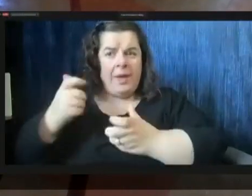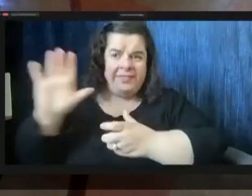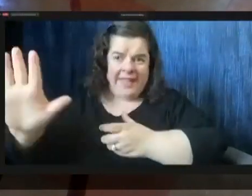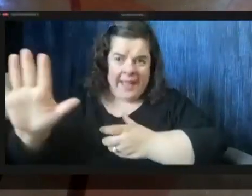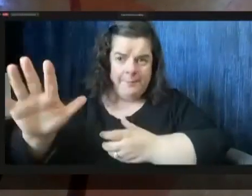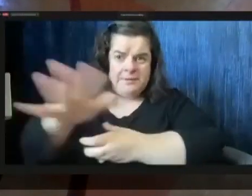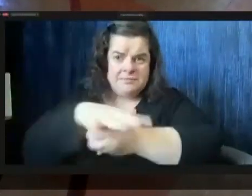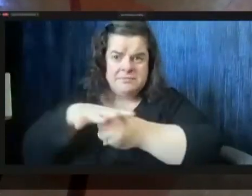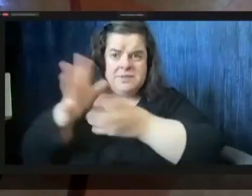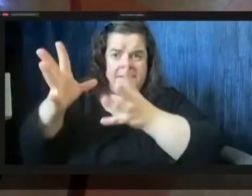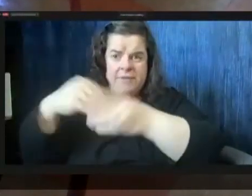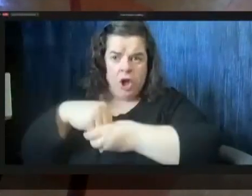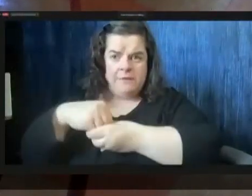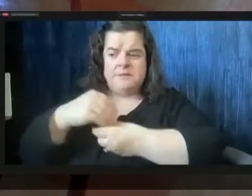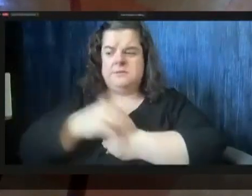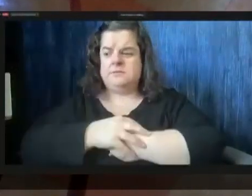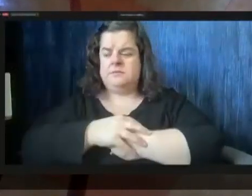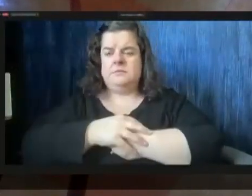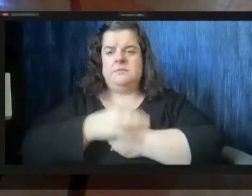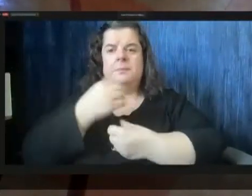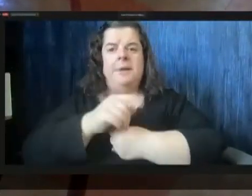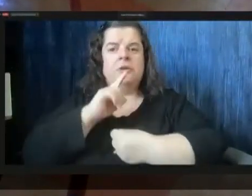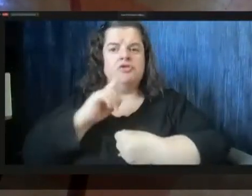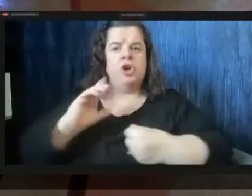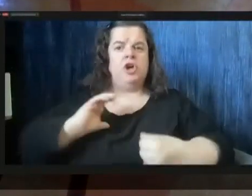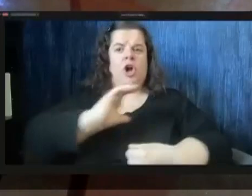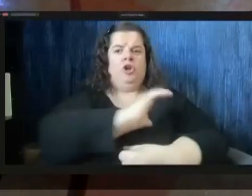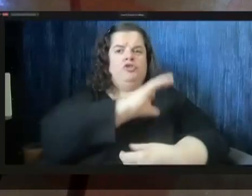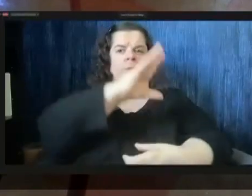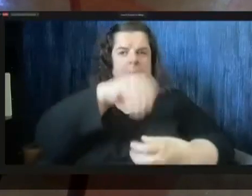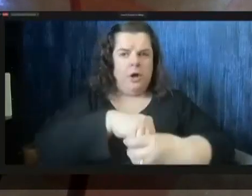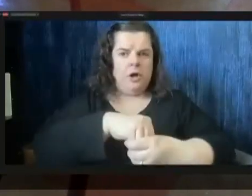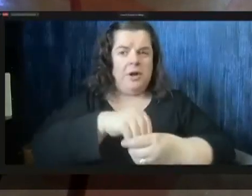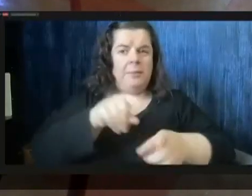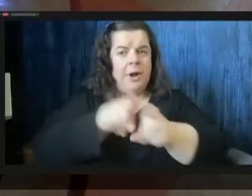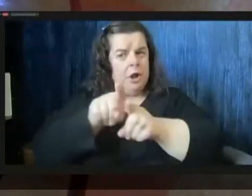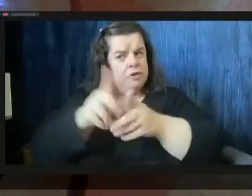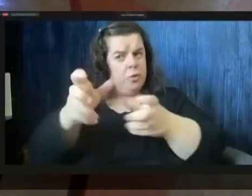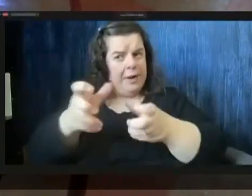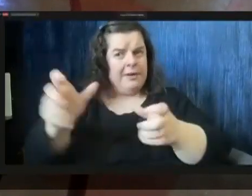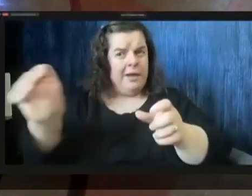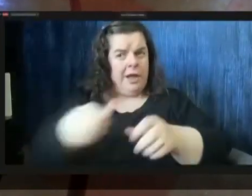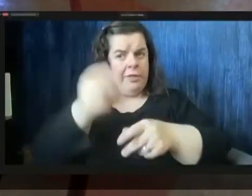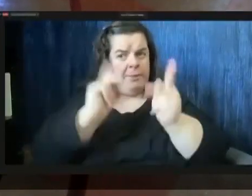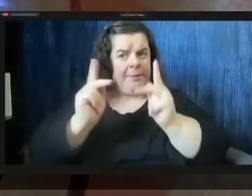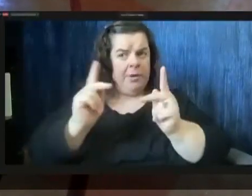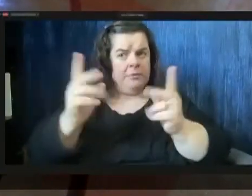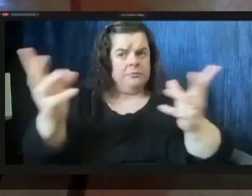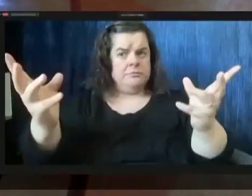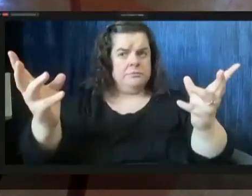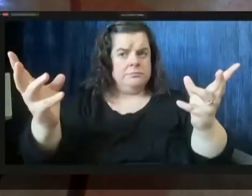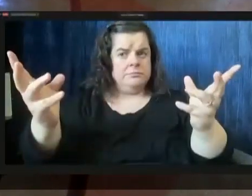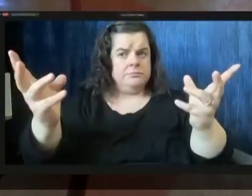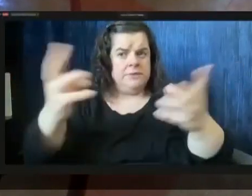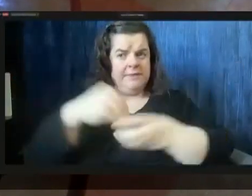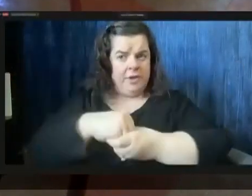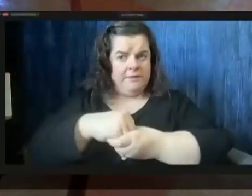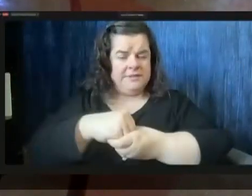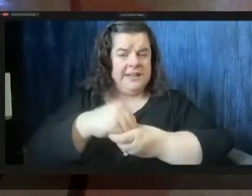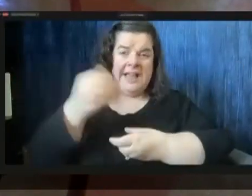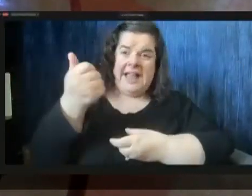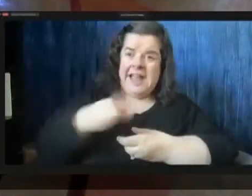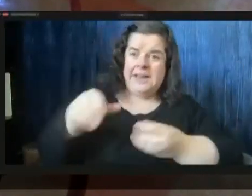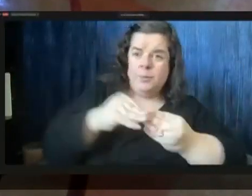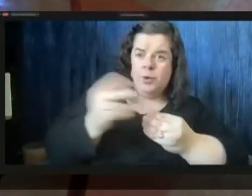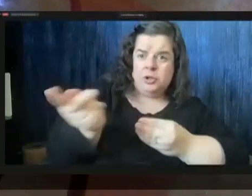I want to make sure that council is part of this equation. But I also want to bring in other people, that we don't typically hear from. Is there anything you two want to add to